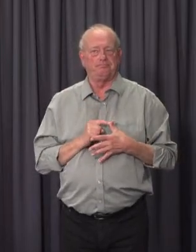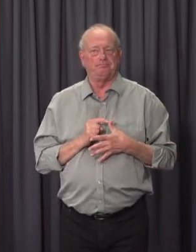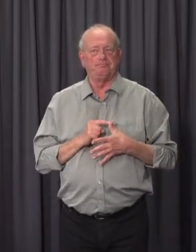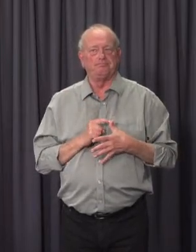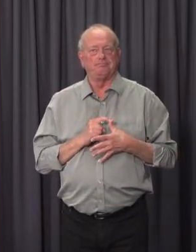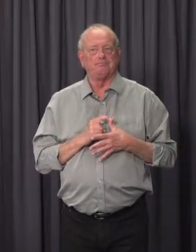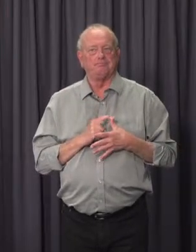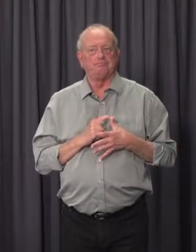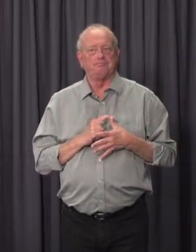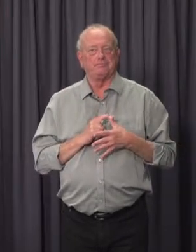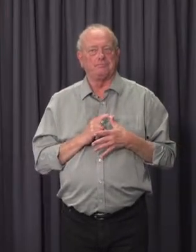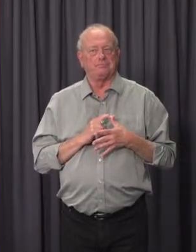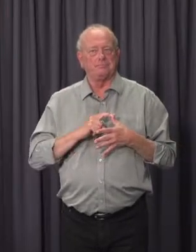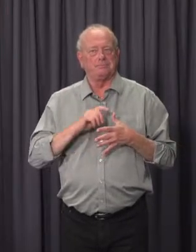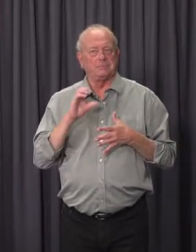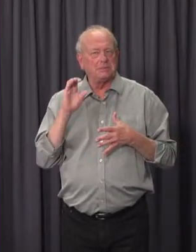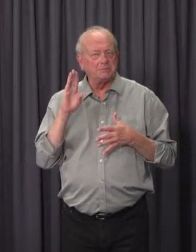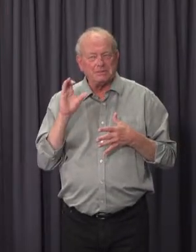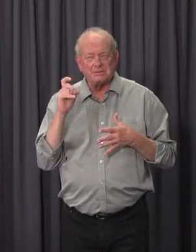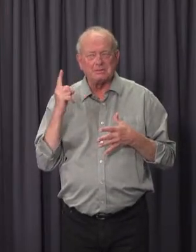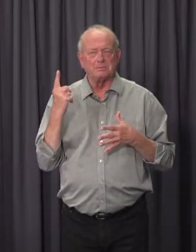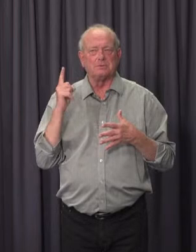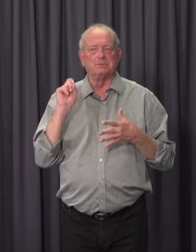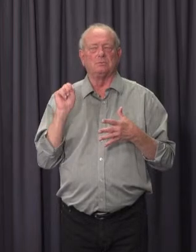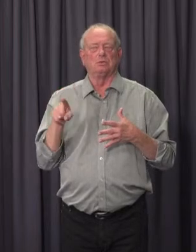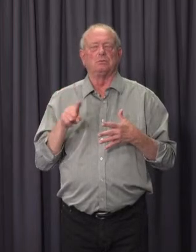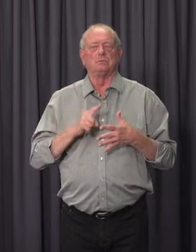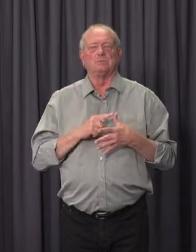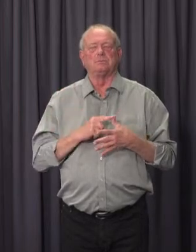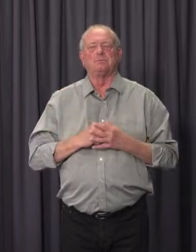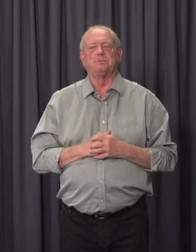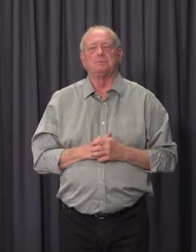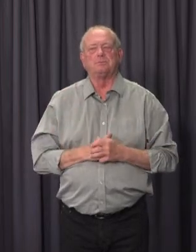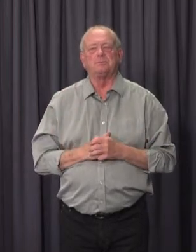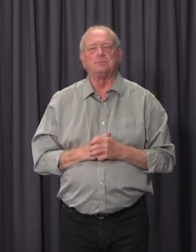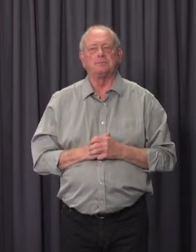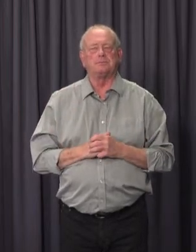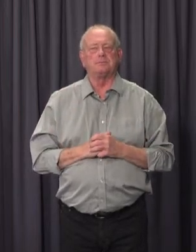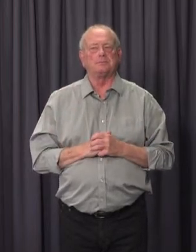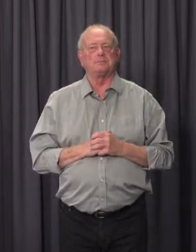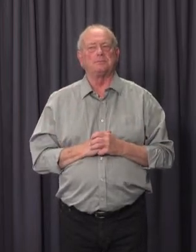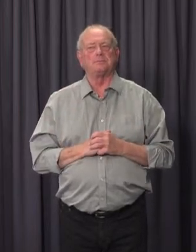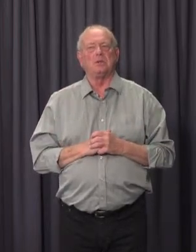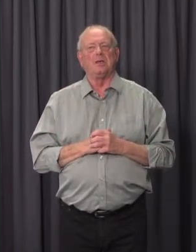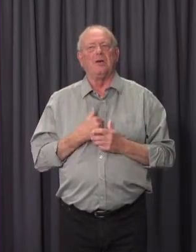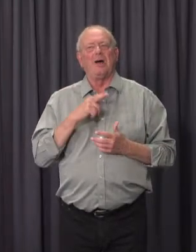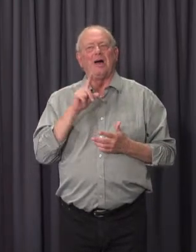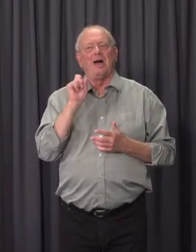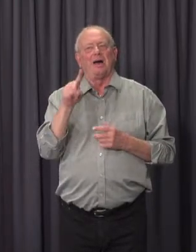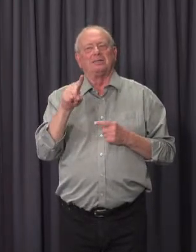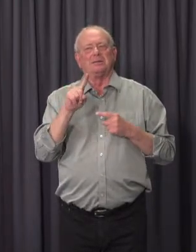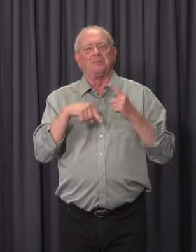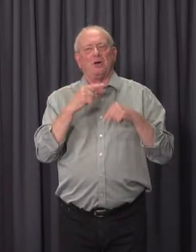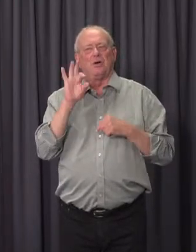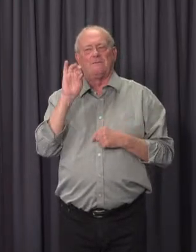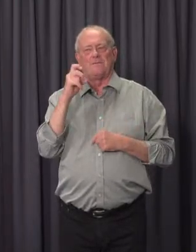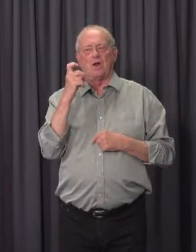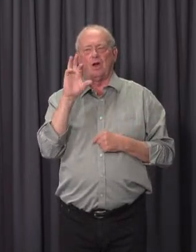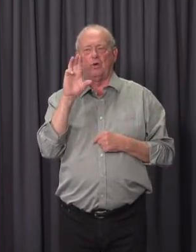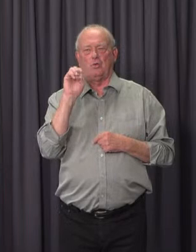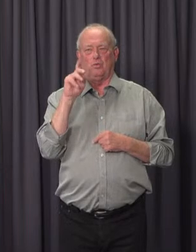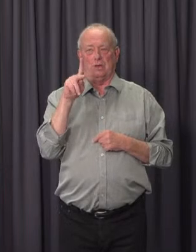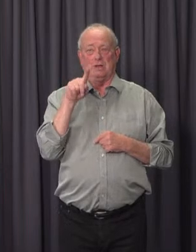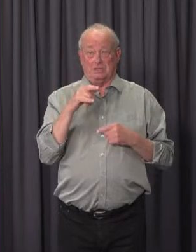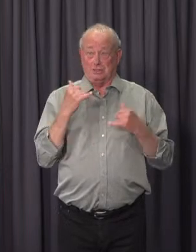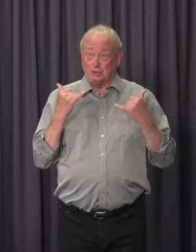Oh, hi. I just wanted to ask about the situation near Fox Creek with people returning home today.